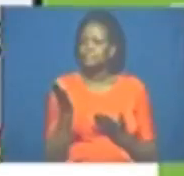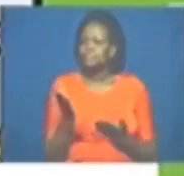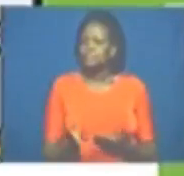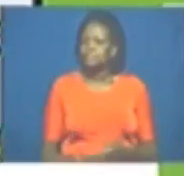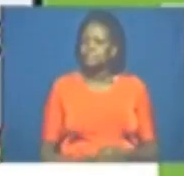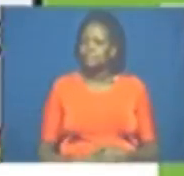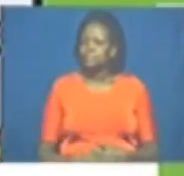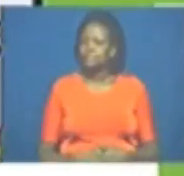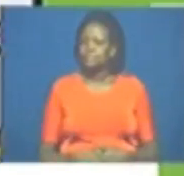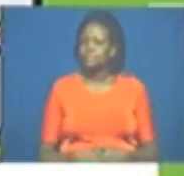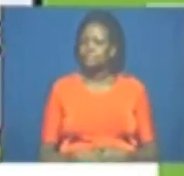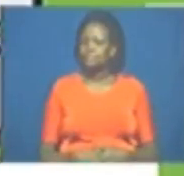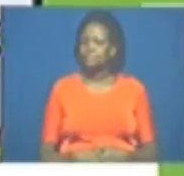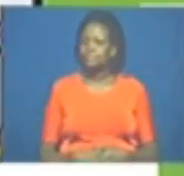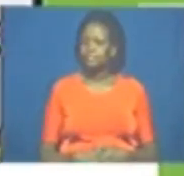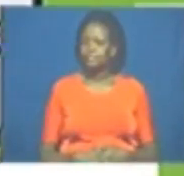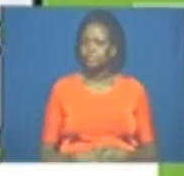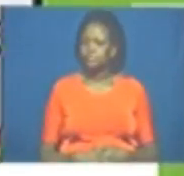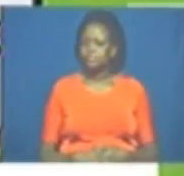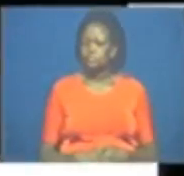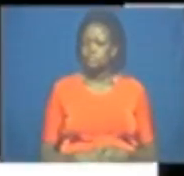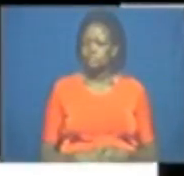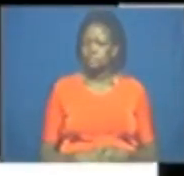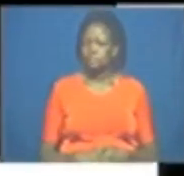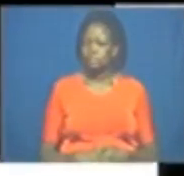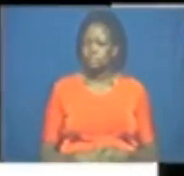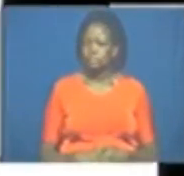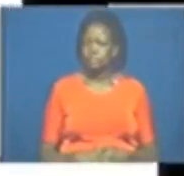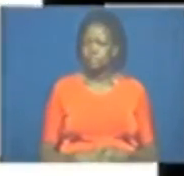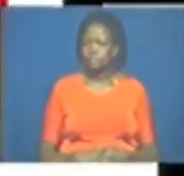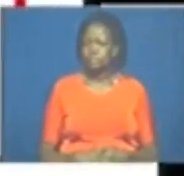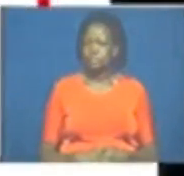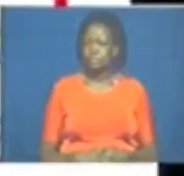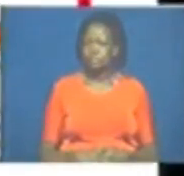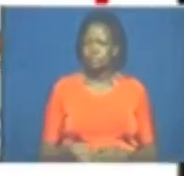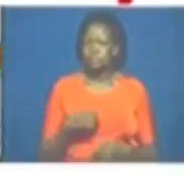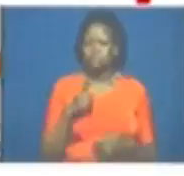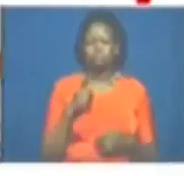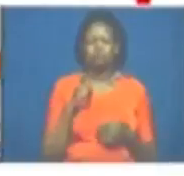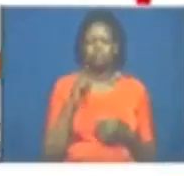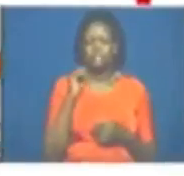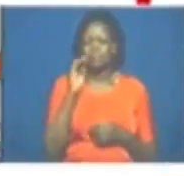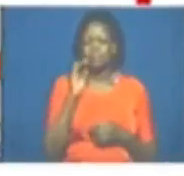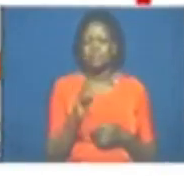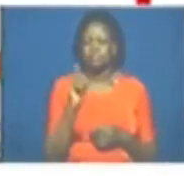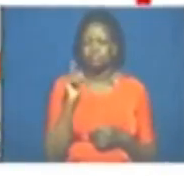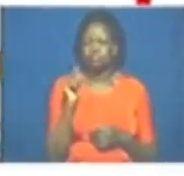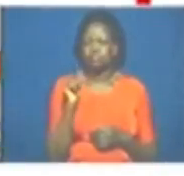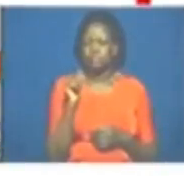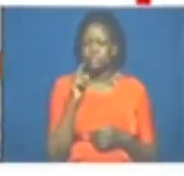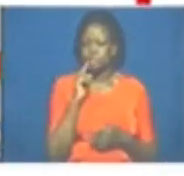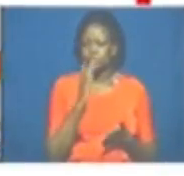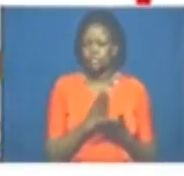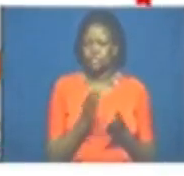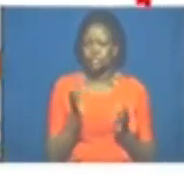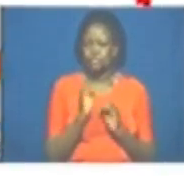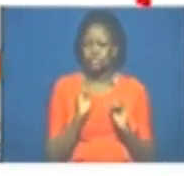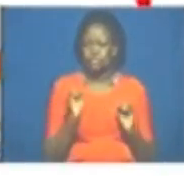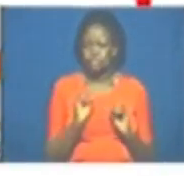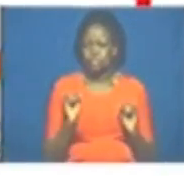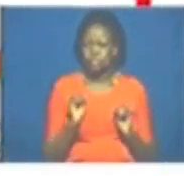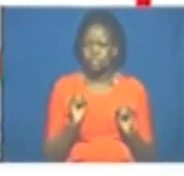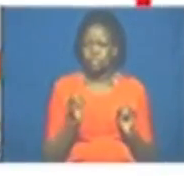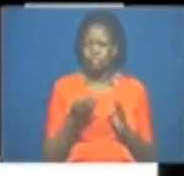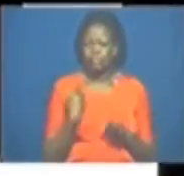Independent Electoral and Boundaries Commission took to its Twitter account to dismiss the letter dated April 23rd and bearing the commission's